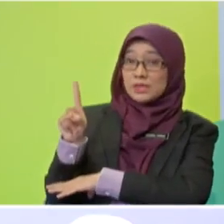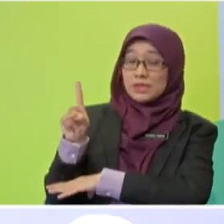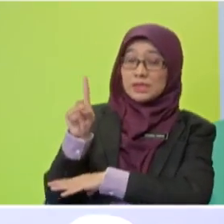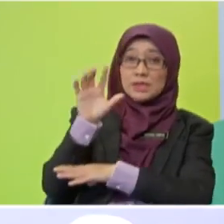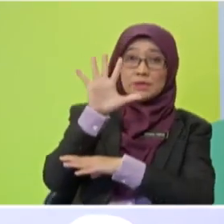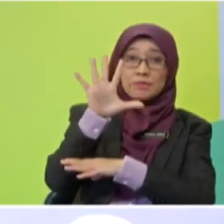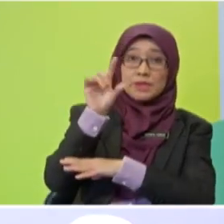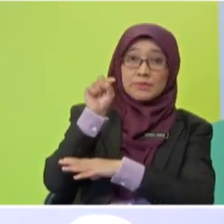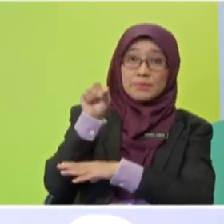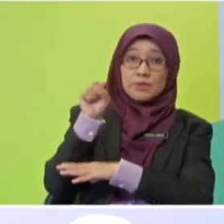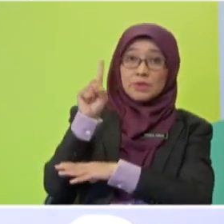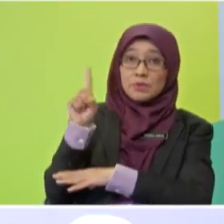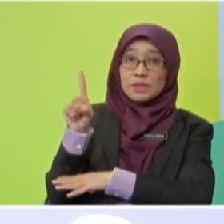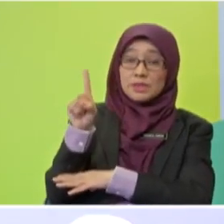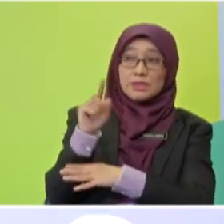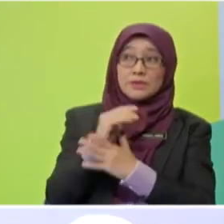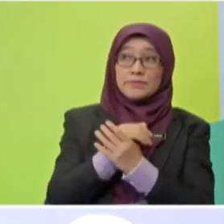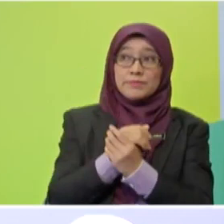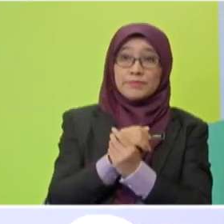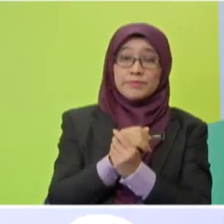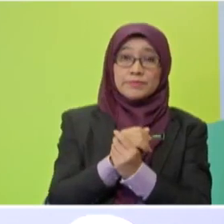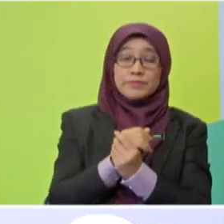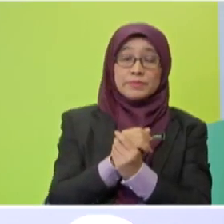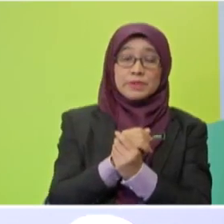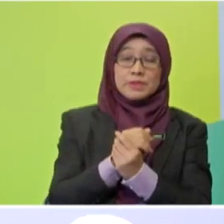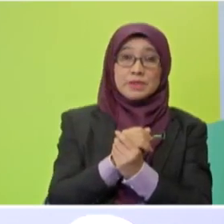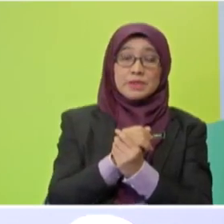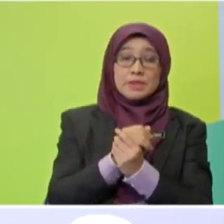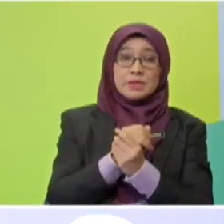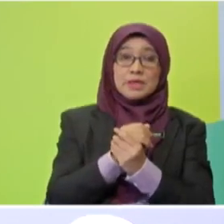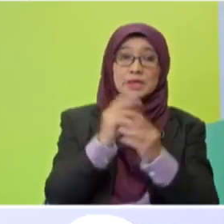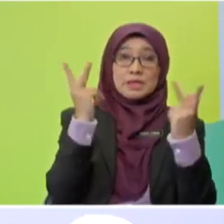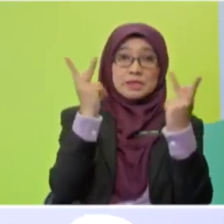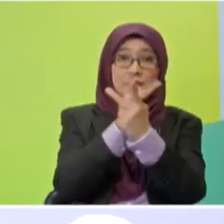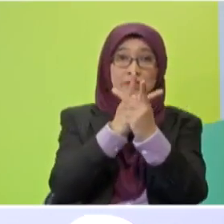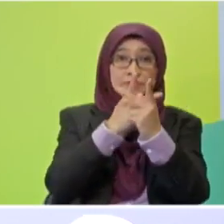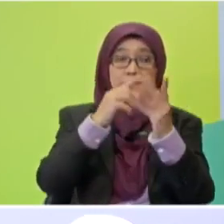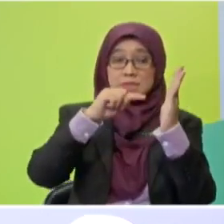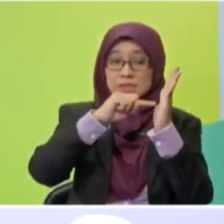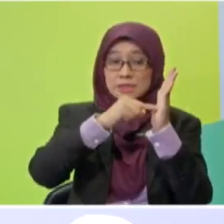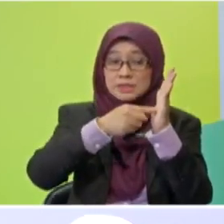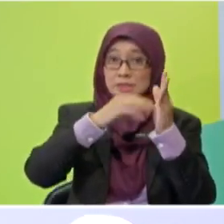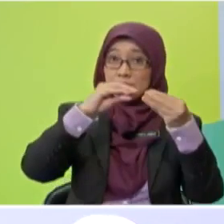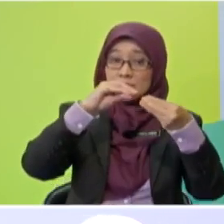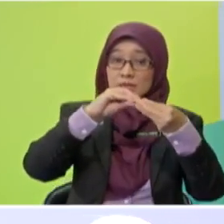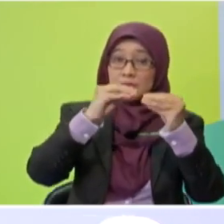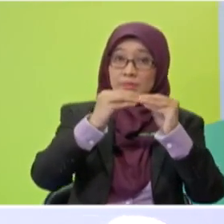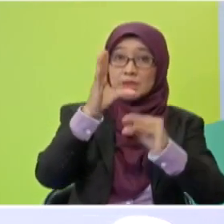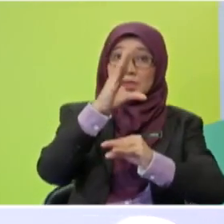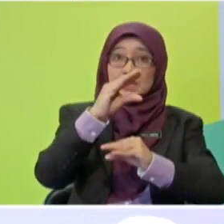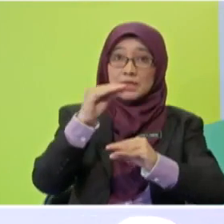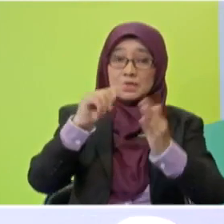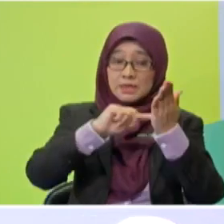8.43. Now, kids, we are times decimal 5.1. number with decimal number. Okay. Yes. Okay, for this, you